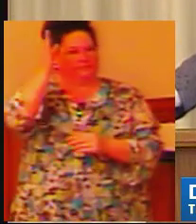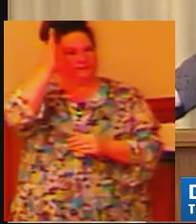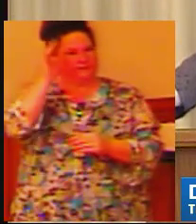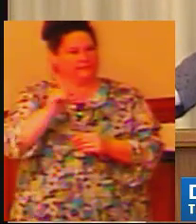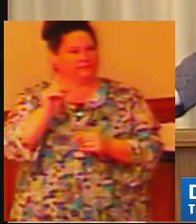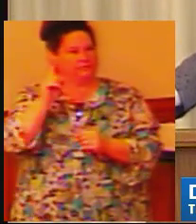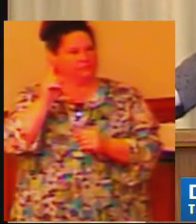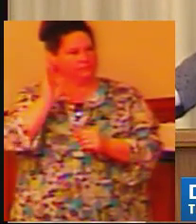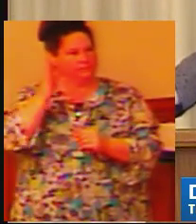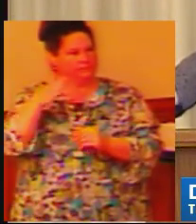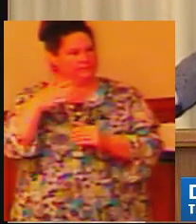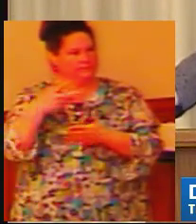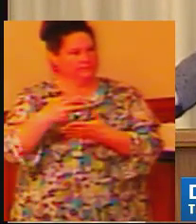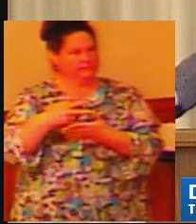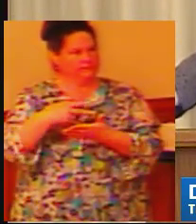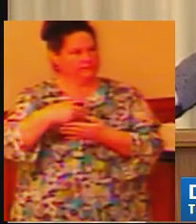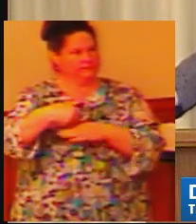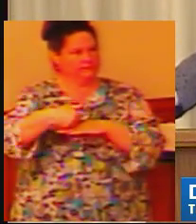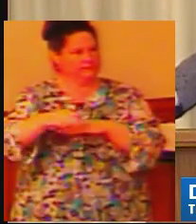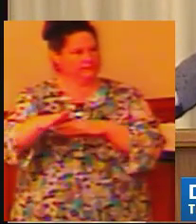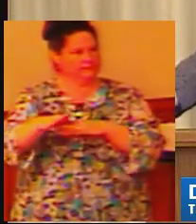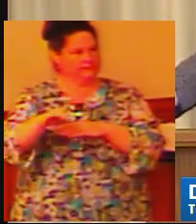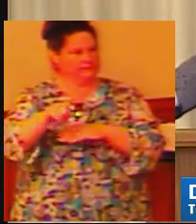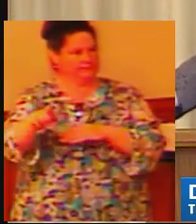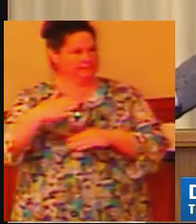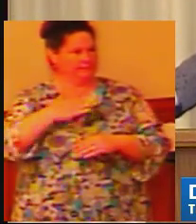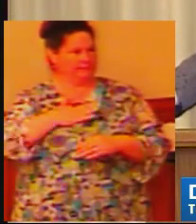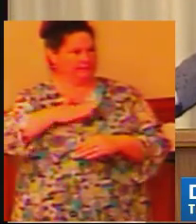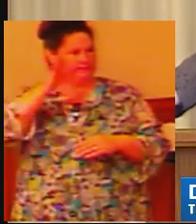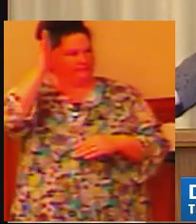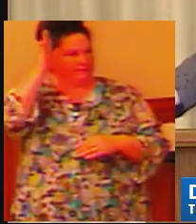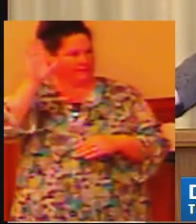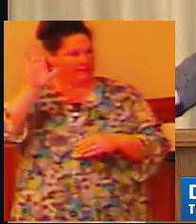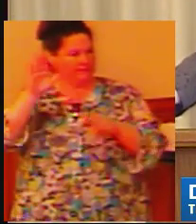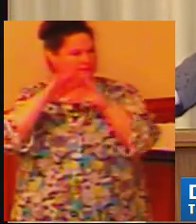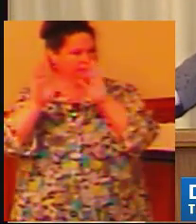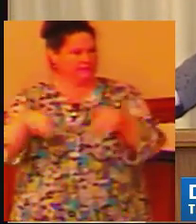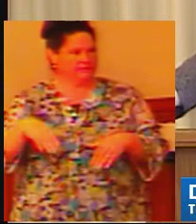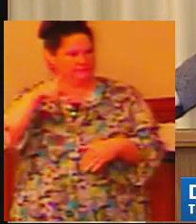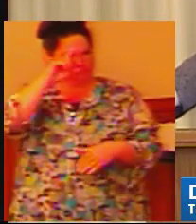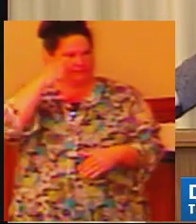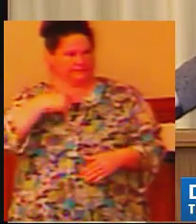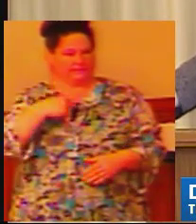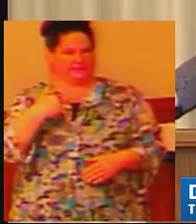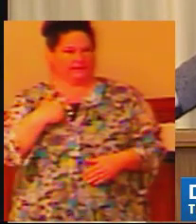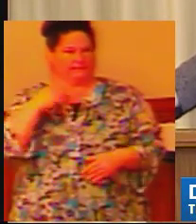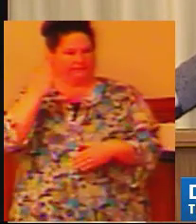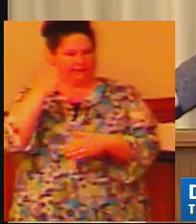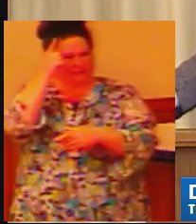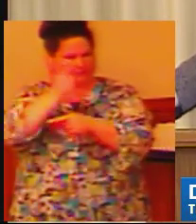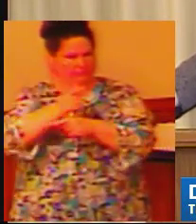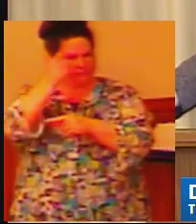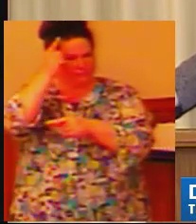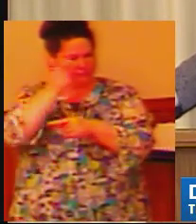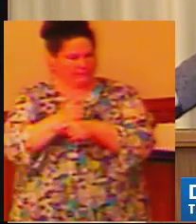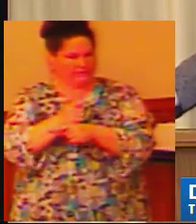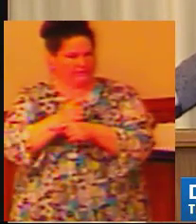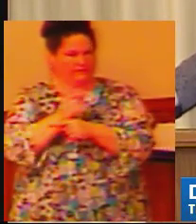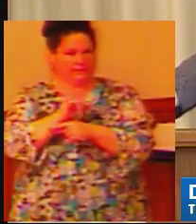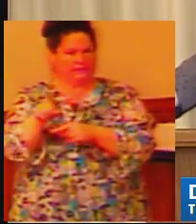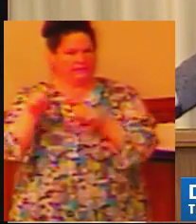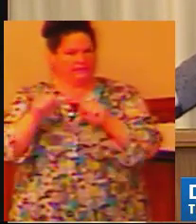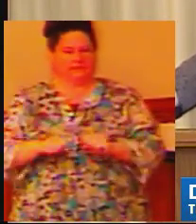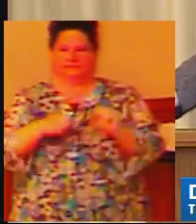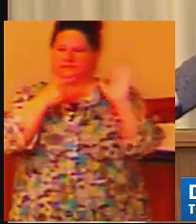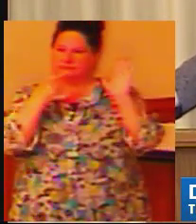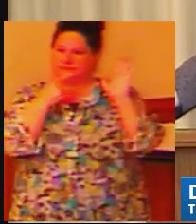that thou wouldest send him to my father's house. For I have five brethren, that he may